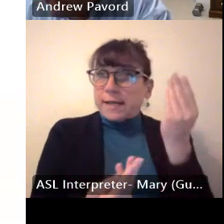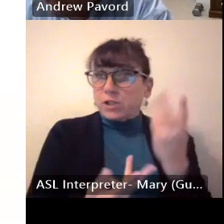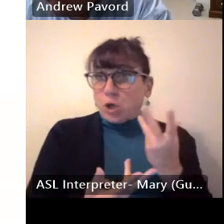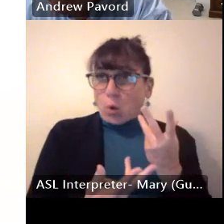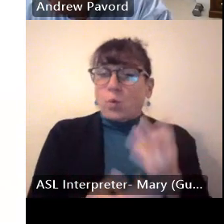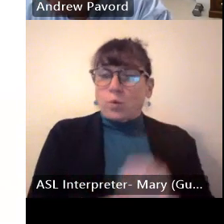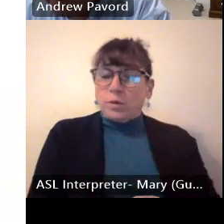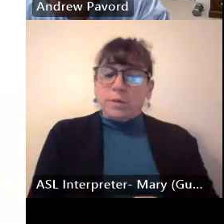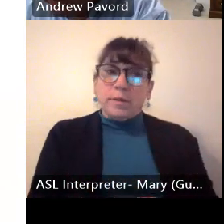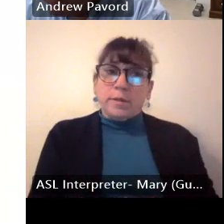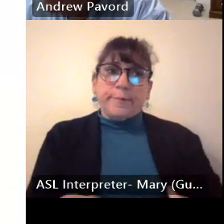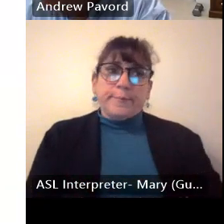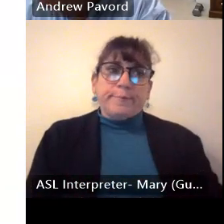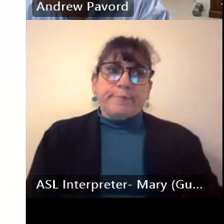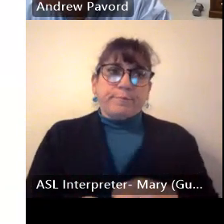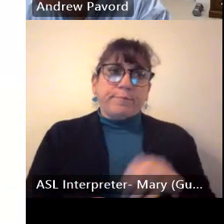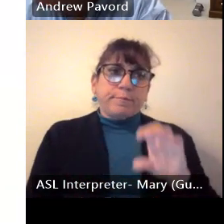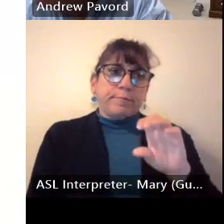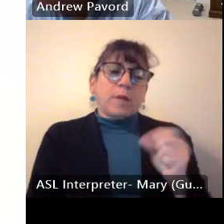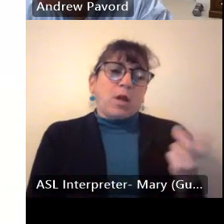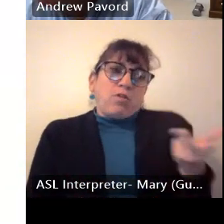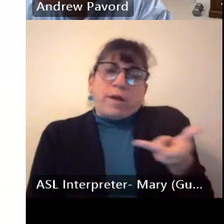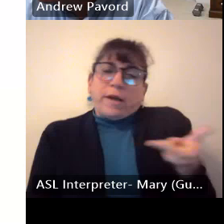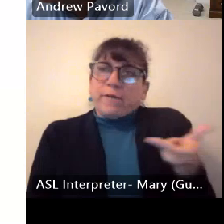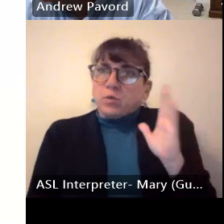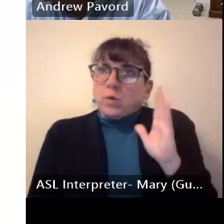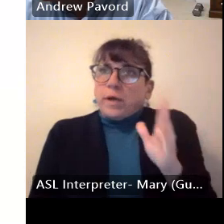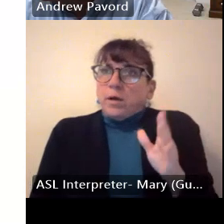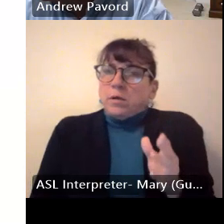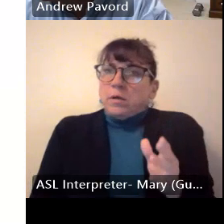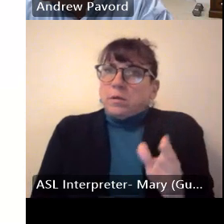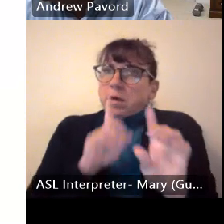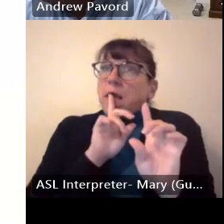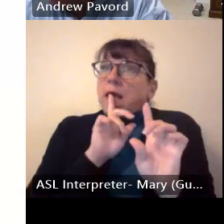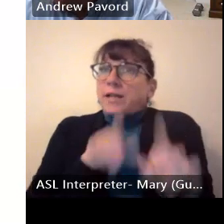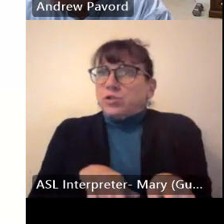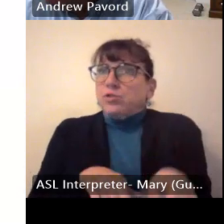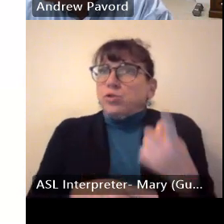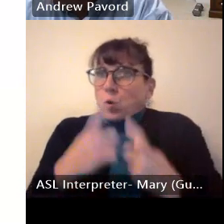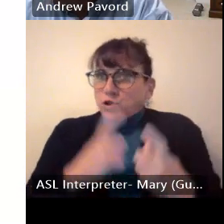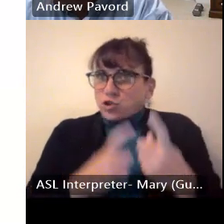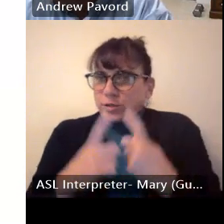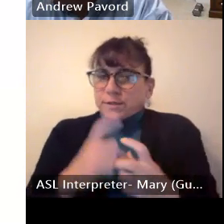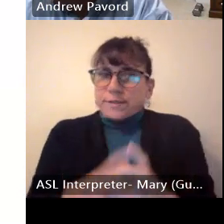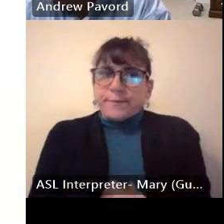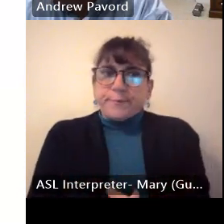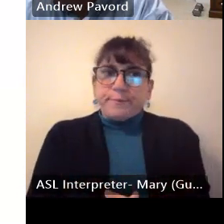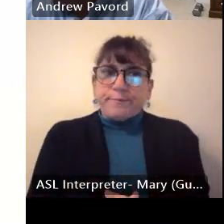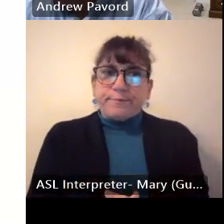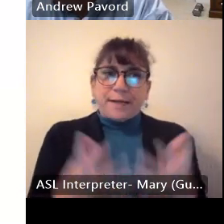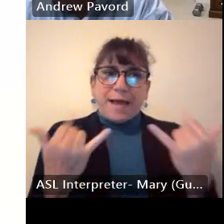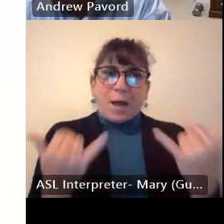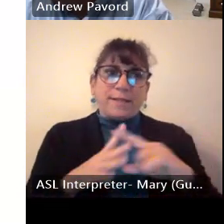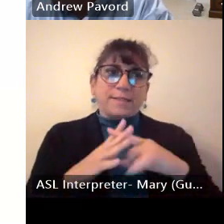and Shalini and Andy and I can take a go at answering questions. So let's kick this